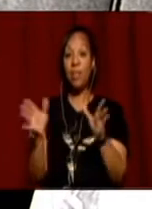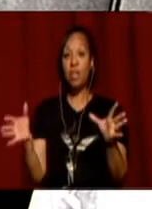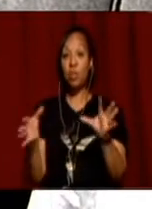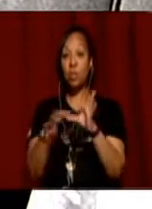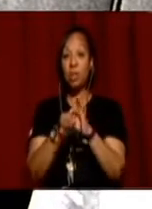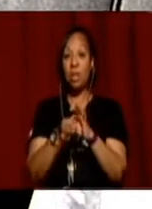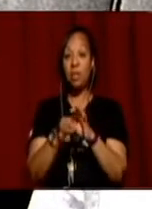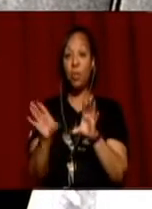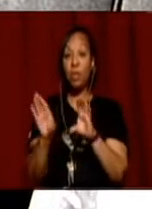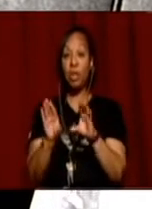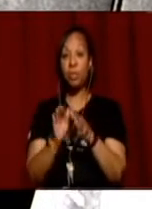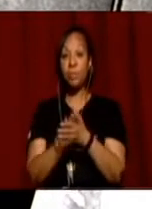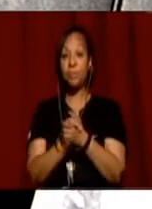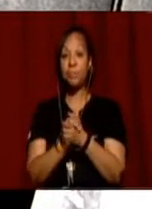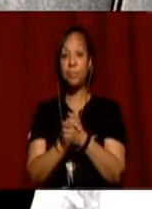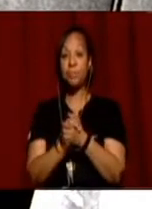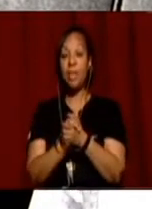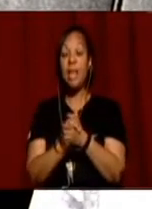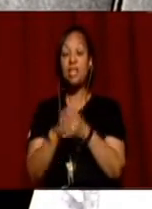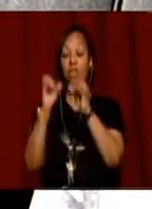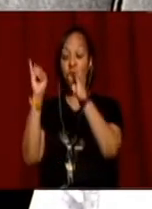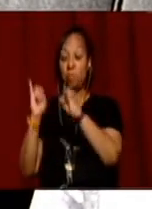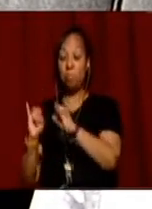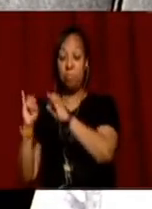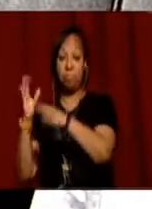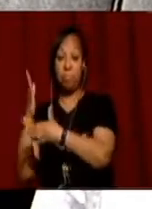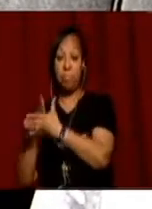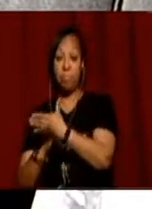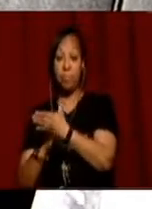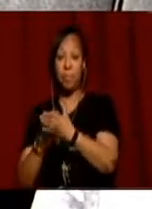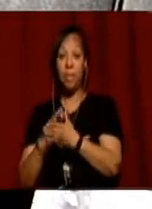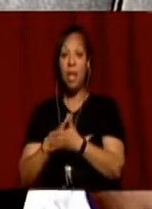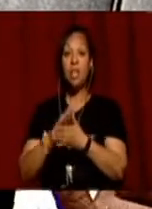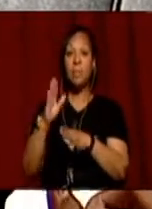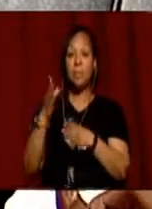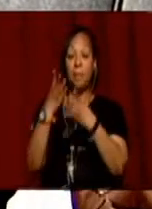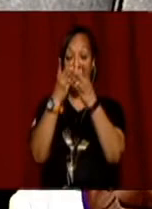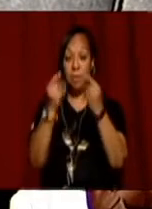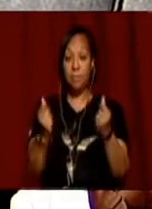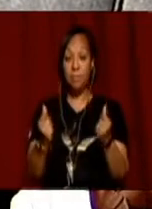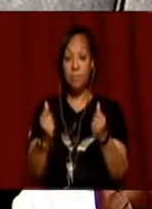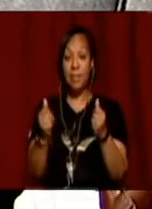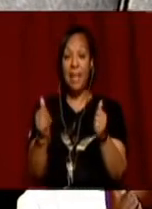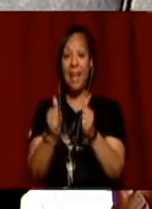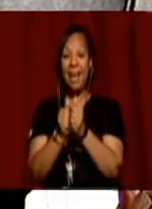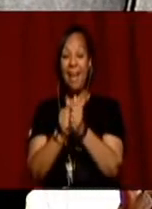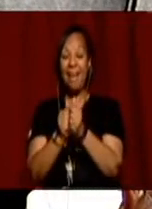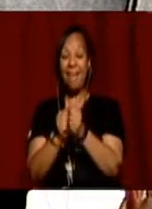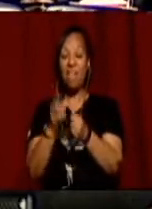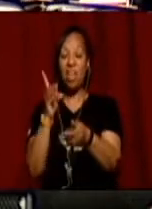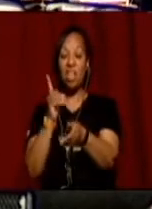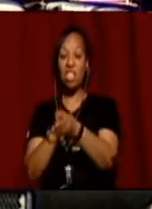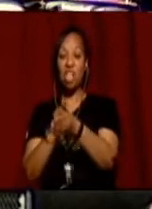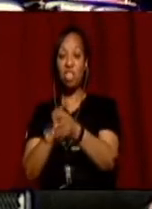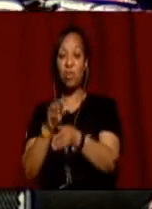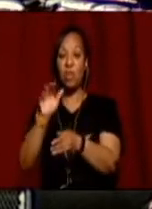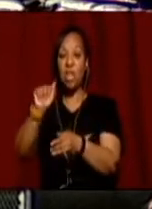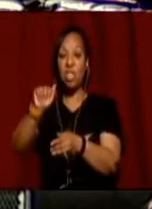can do, all play our individual parts to be a part of the solution. And here with me I have Dr. Shante Griggs,